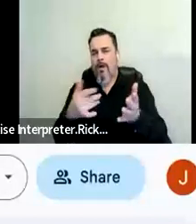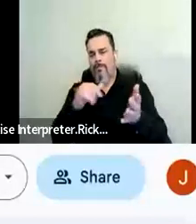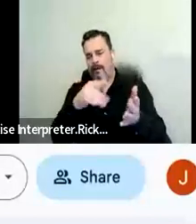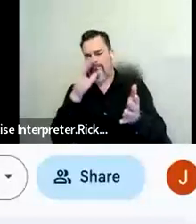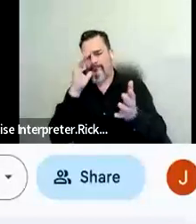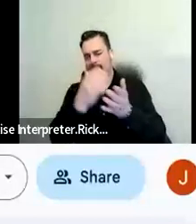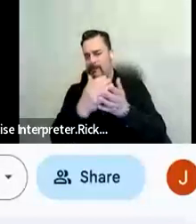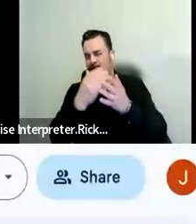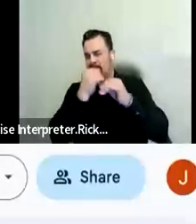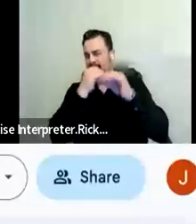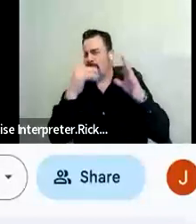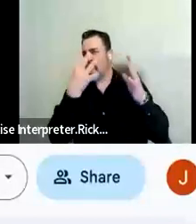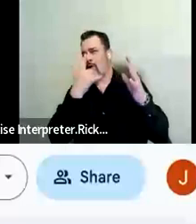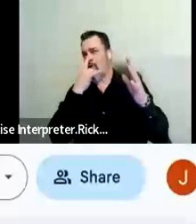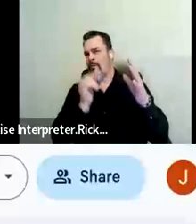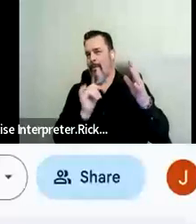like?